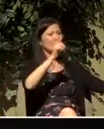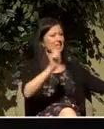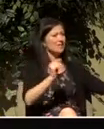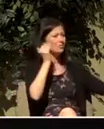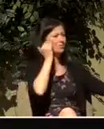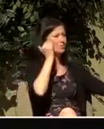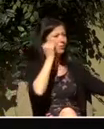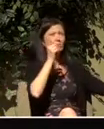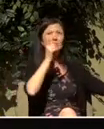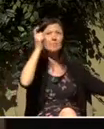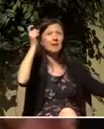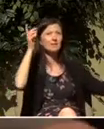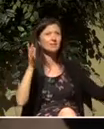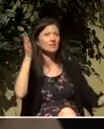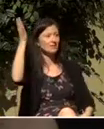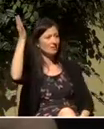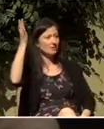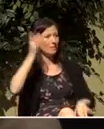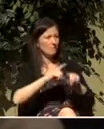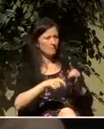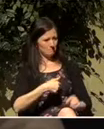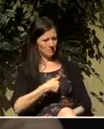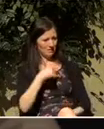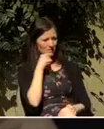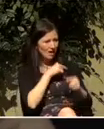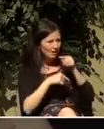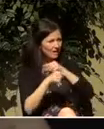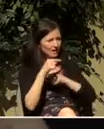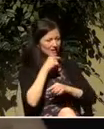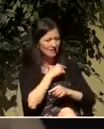Master was, to hear the truth about him.